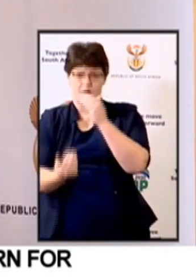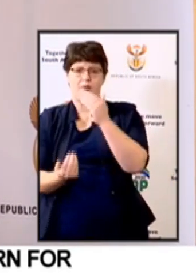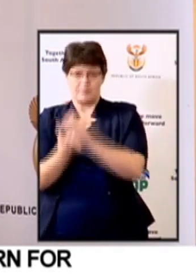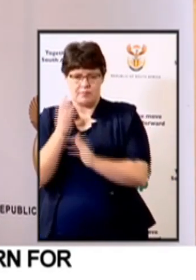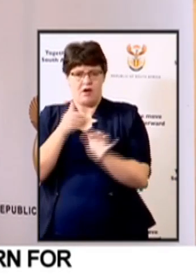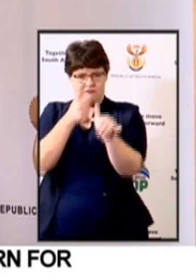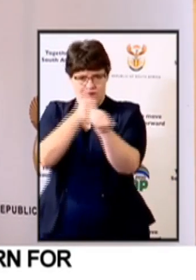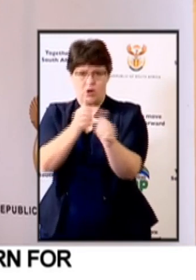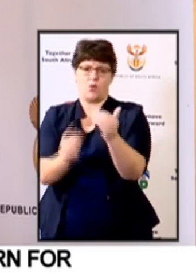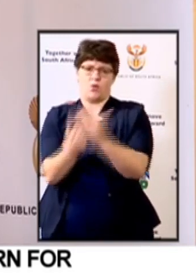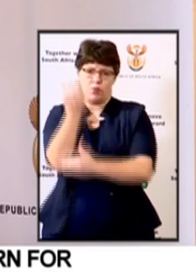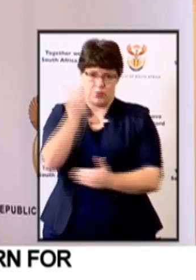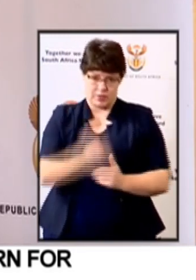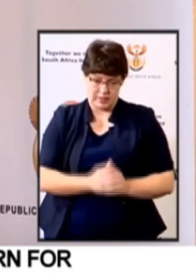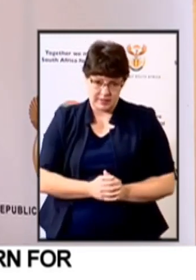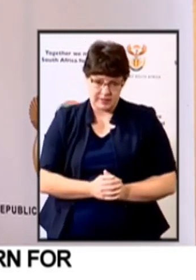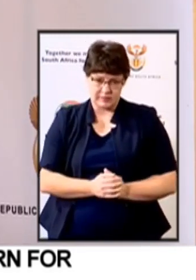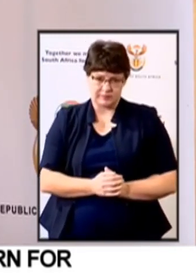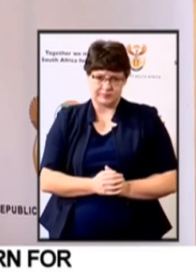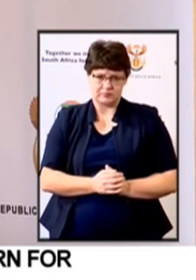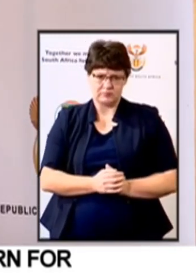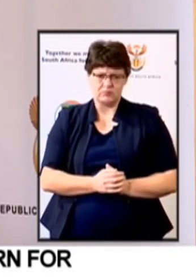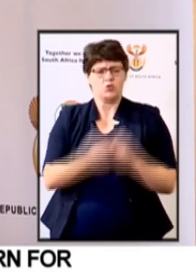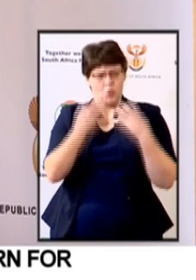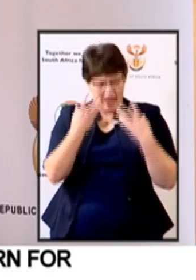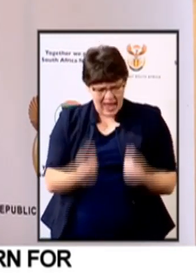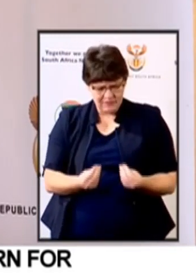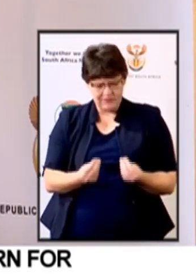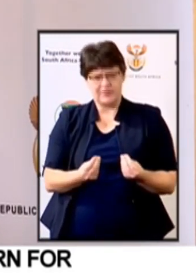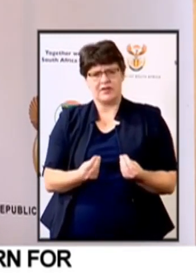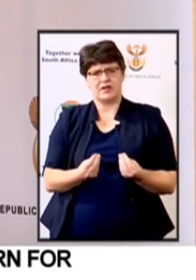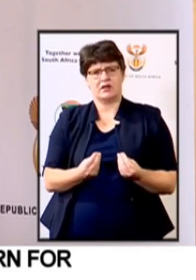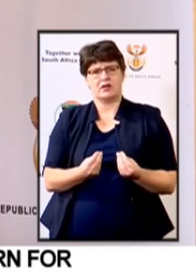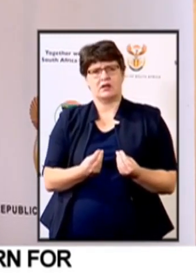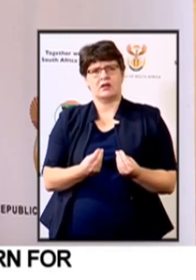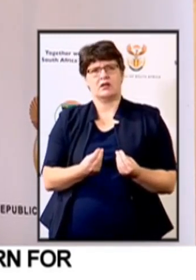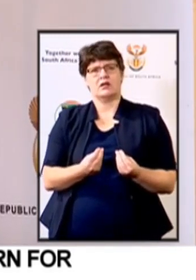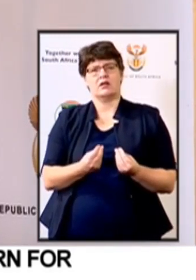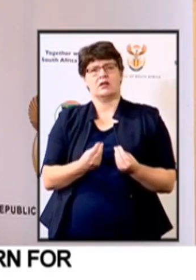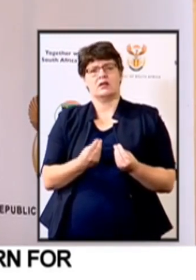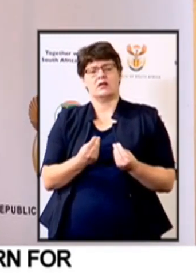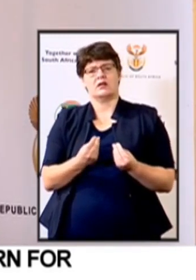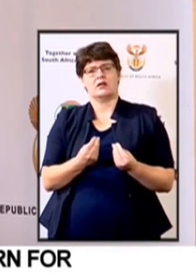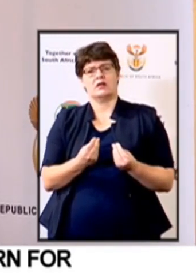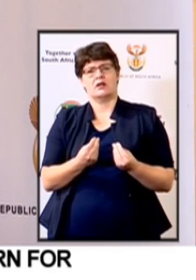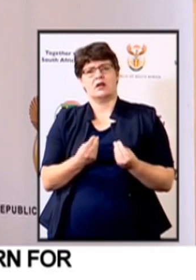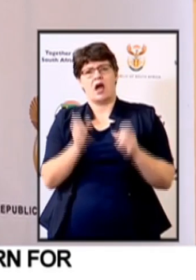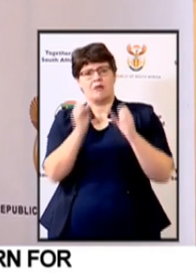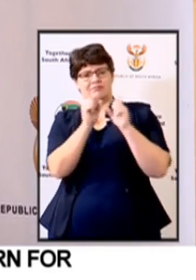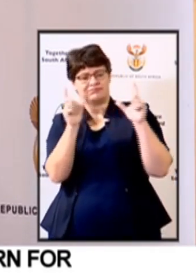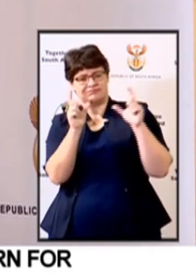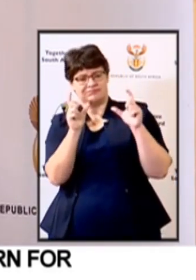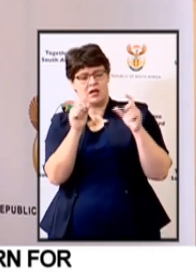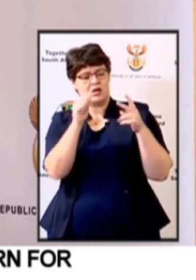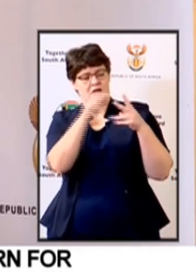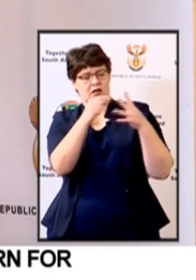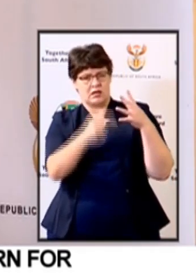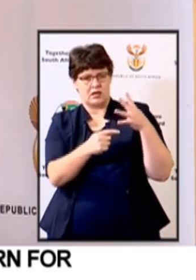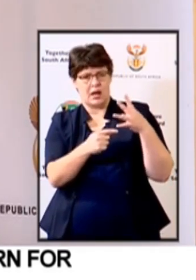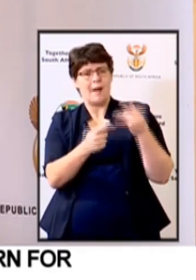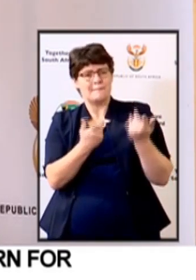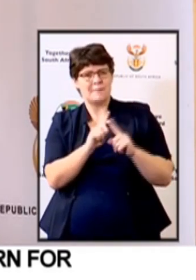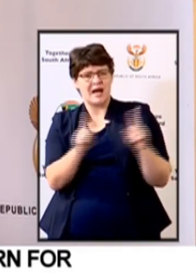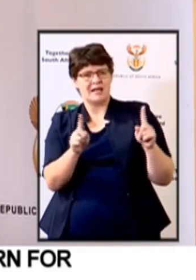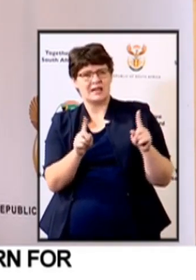As we move through the various alert levels, we need to plan for the normalization of the public